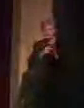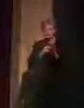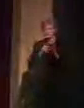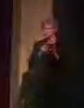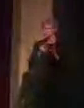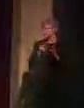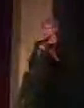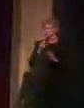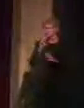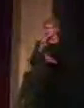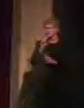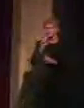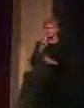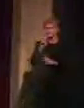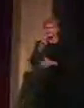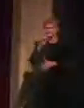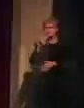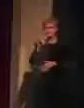A safety lock?